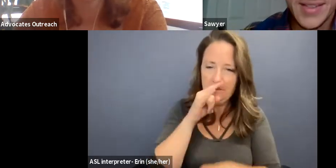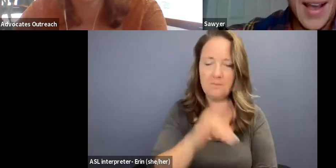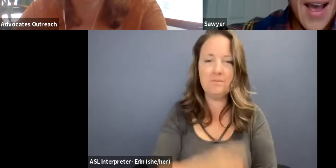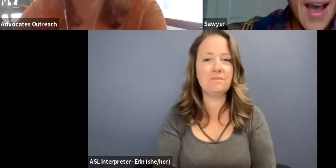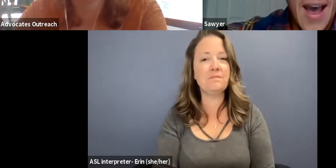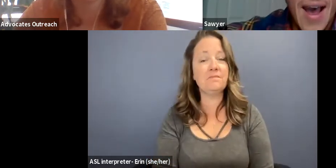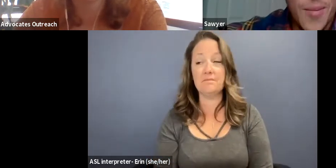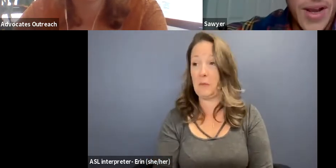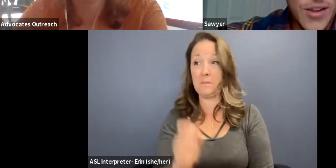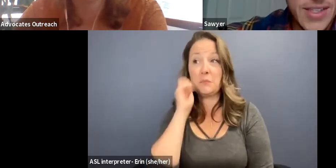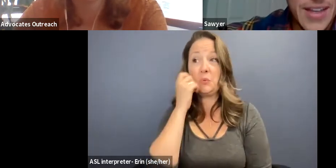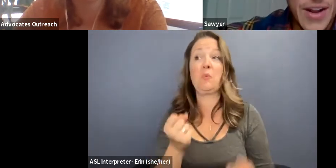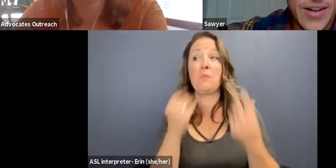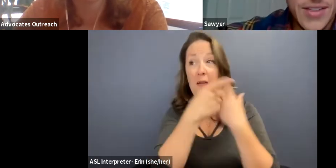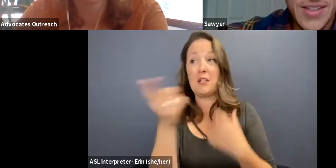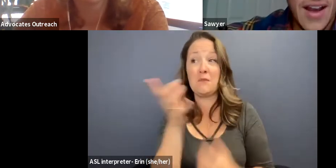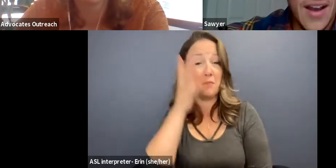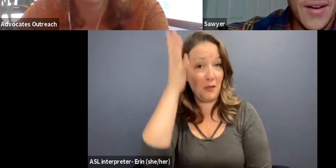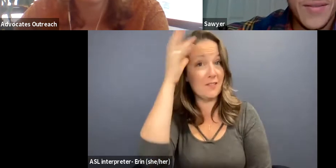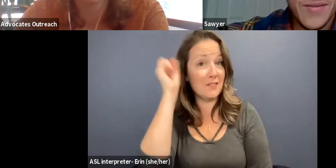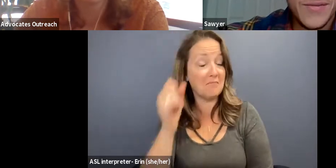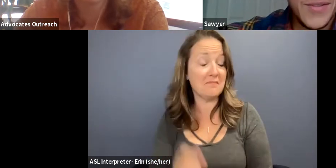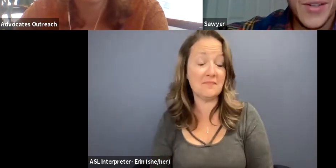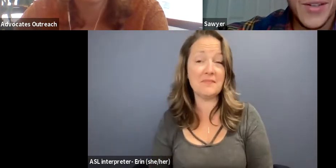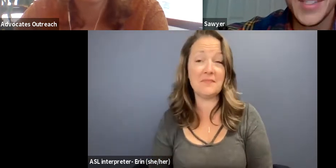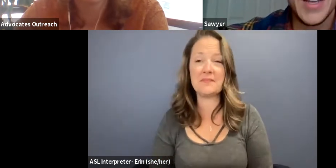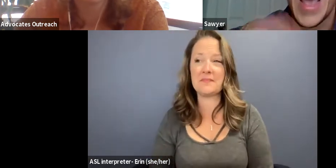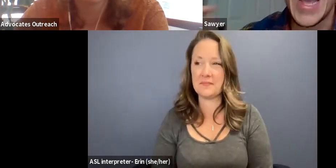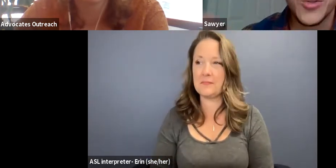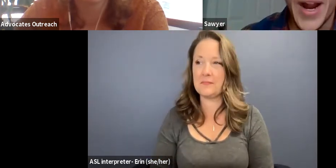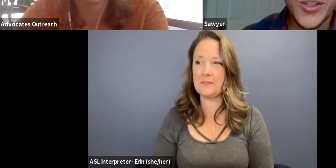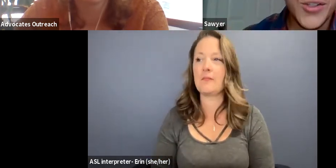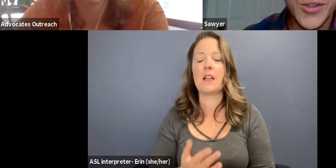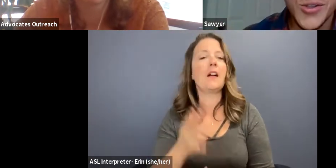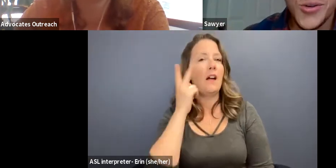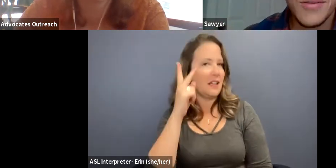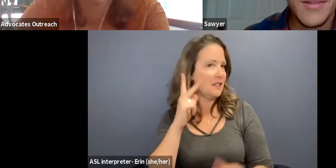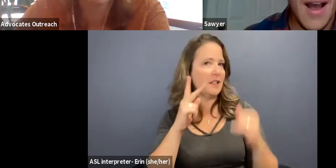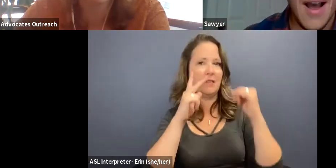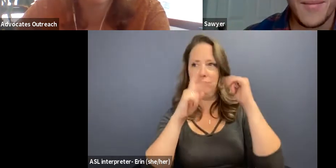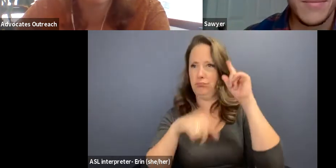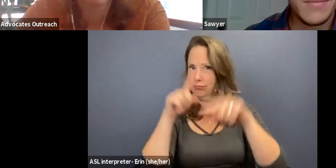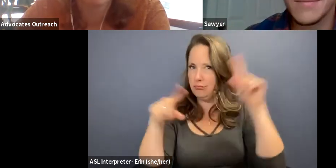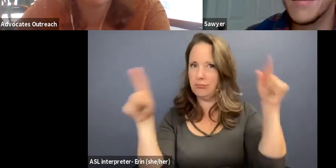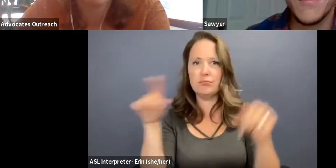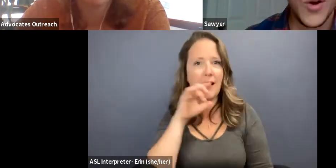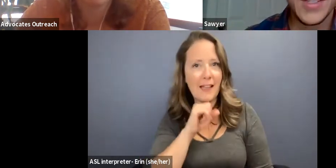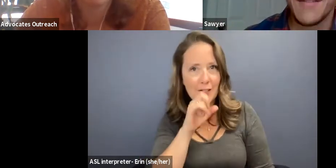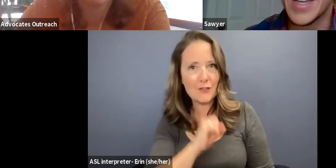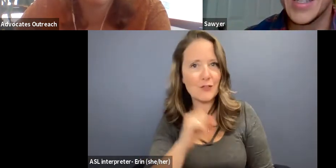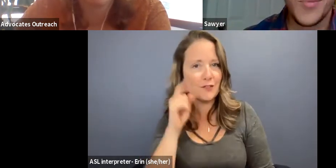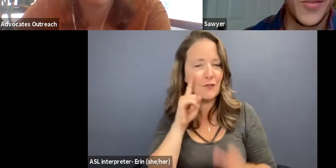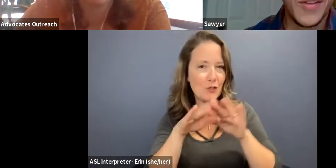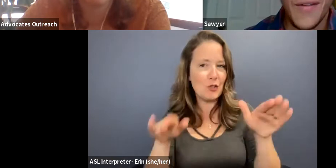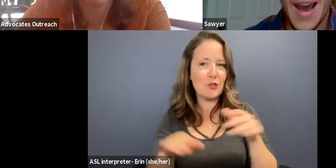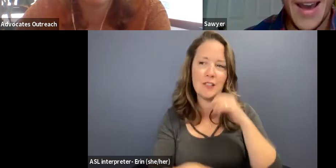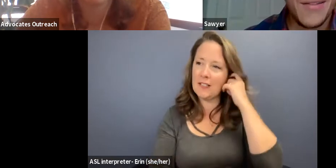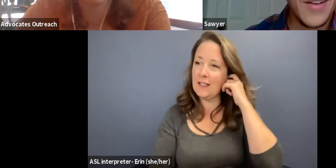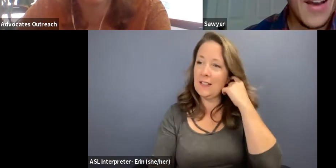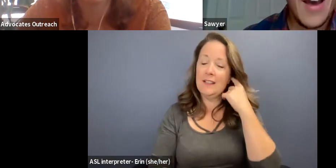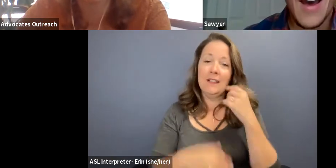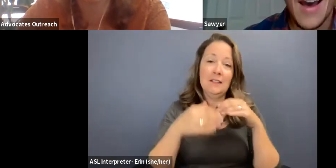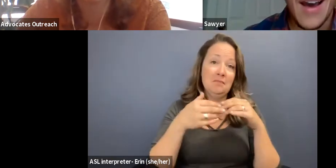Tree Clinic. I'll talk a little bit more about Family Tree in a second. And I live in Northeast Minneapolis with